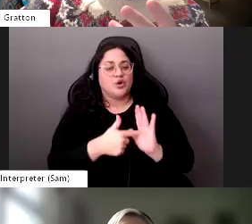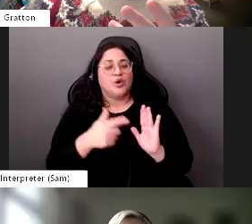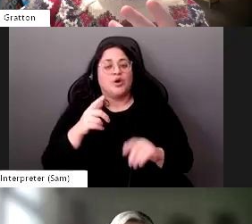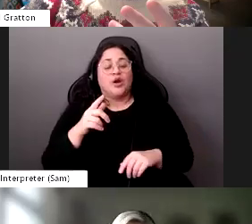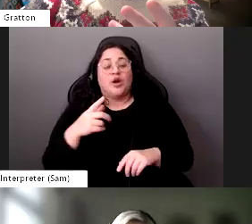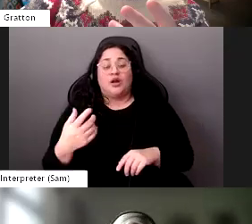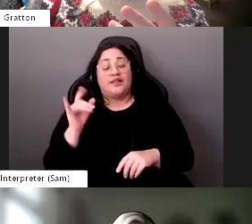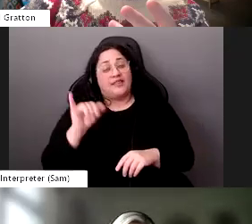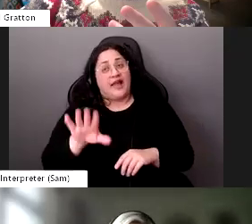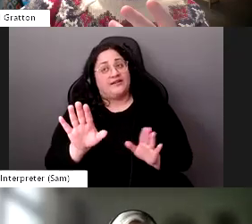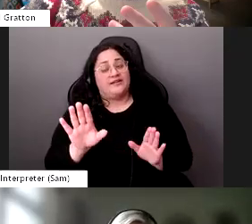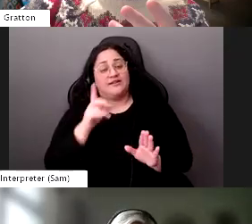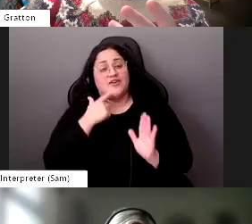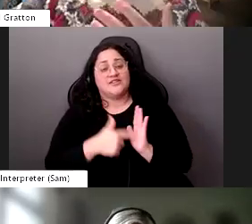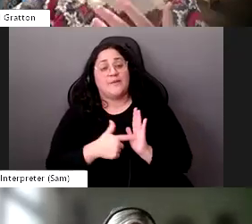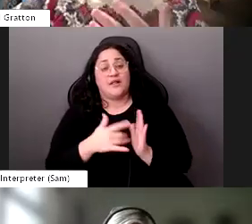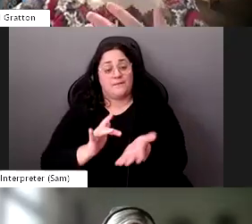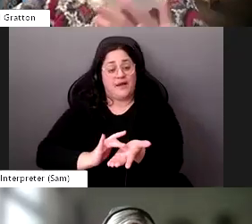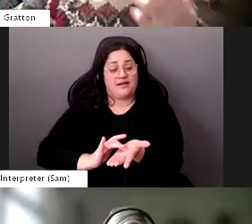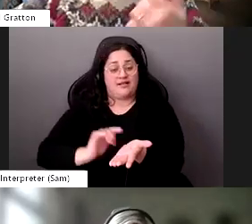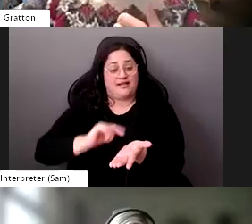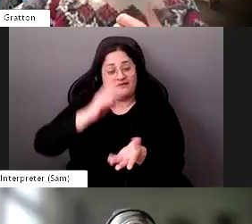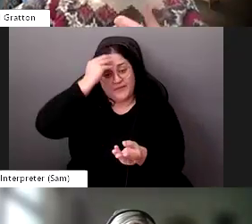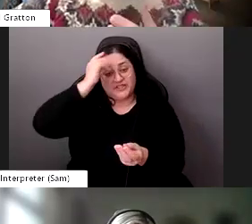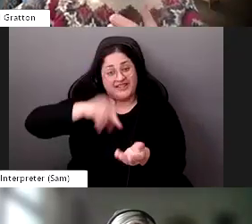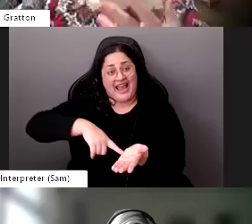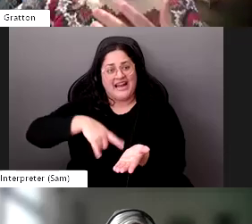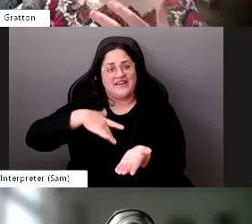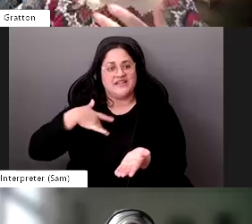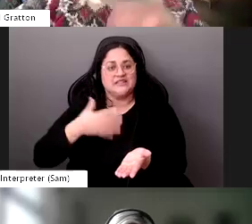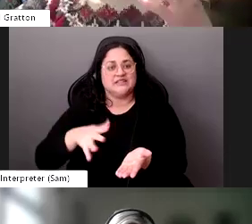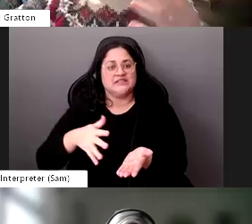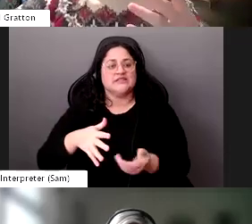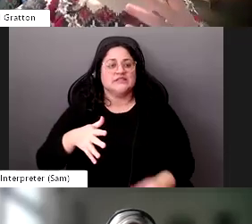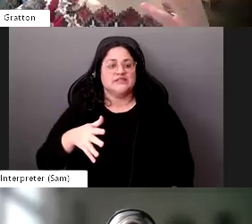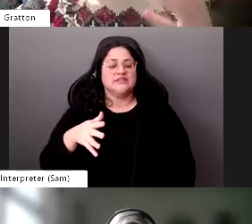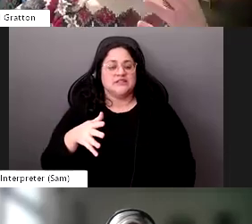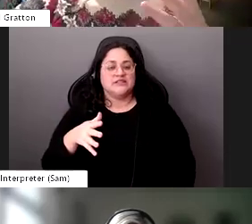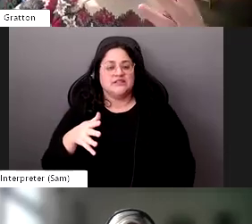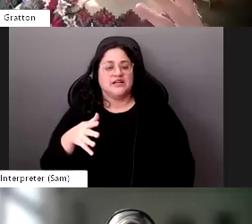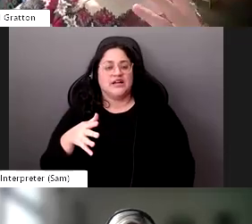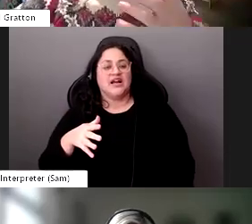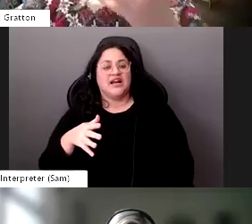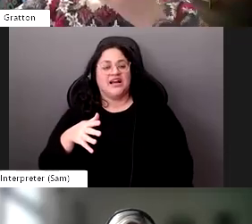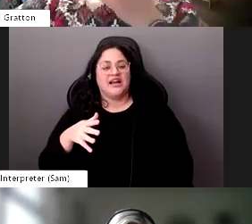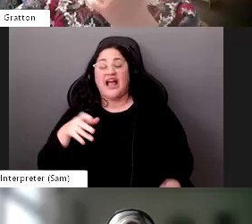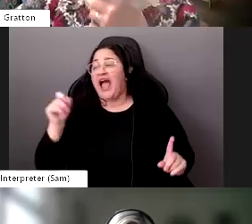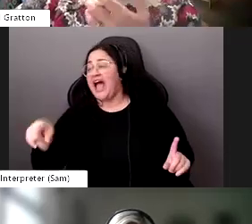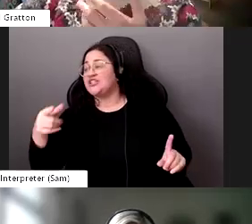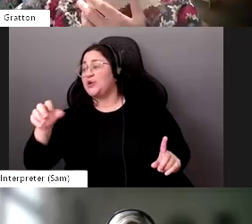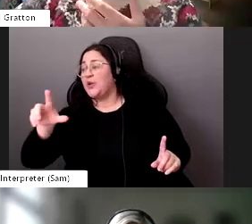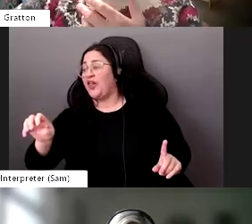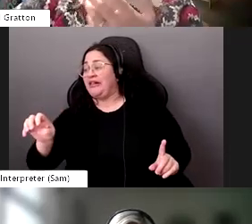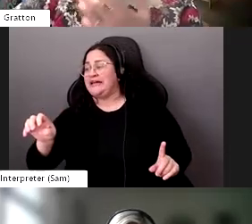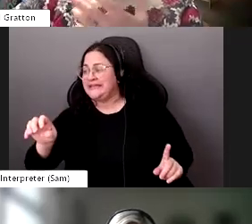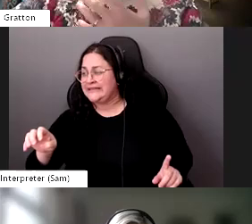So a lot of times we feel something and we're like, oh, I want to deal with it, so I'm going to go ask Dr. Google, right? So we